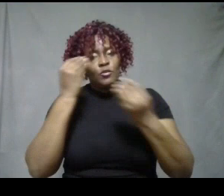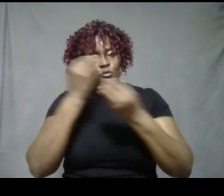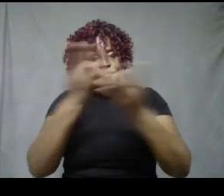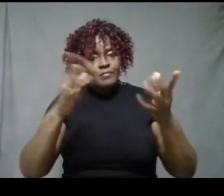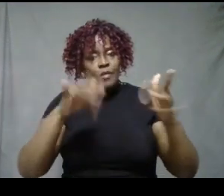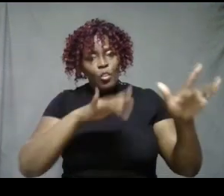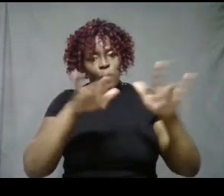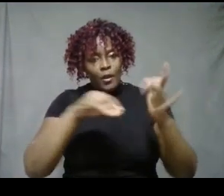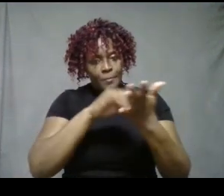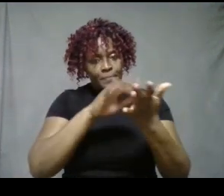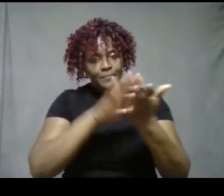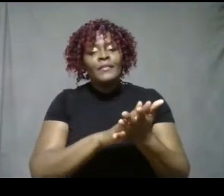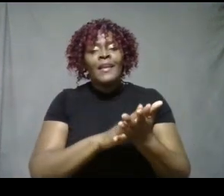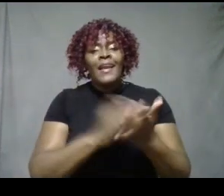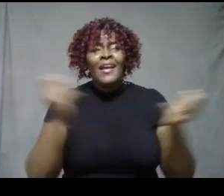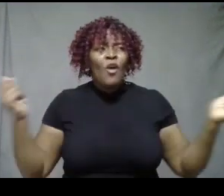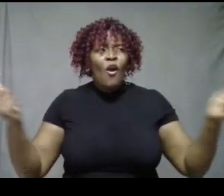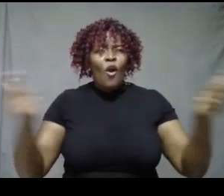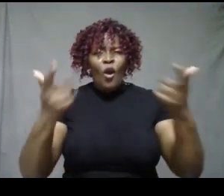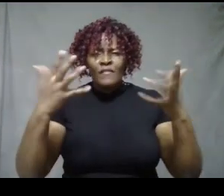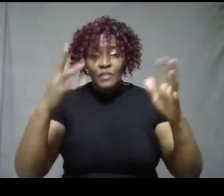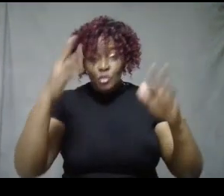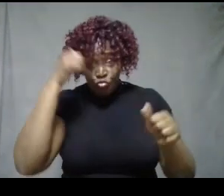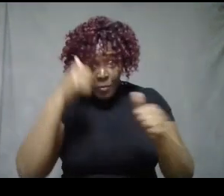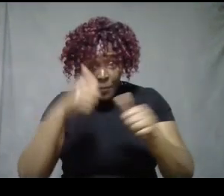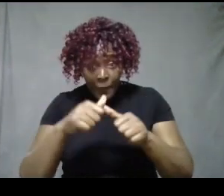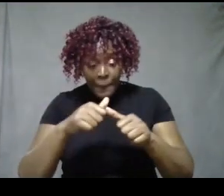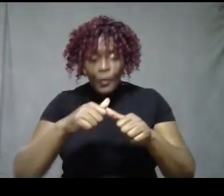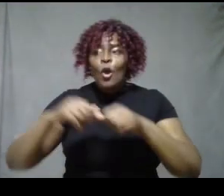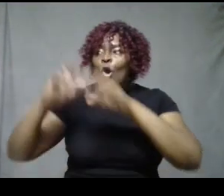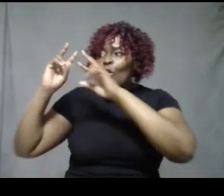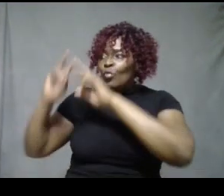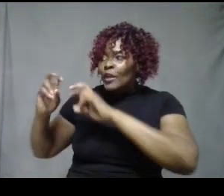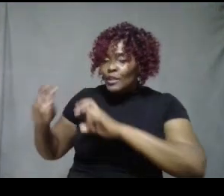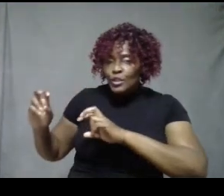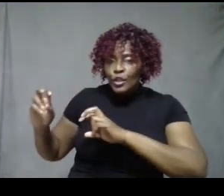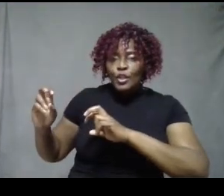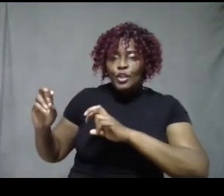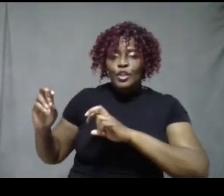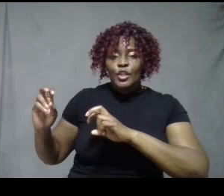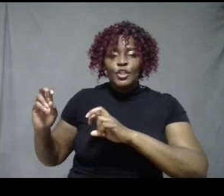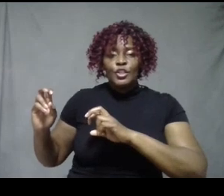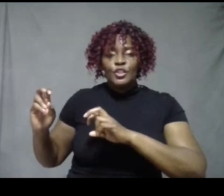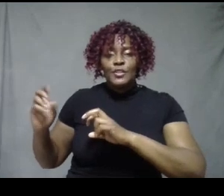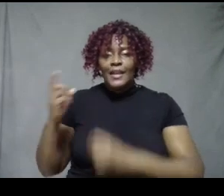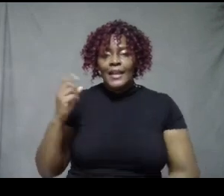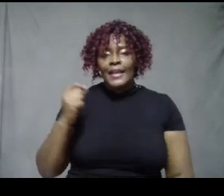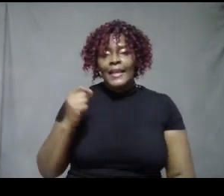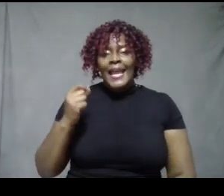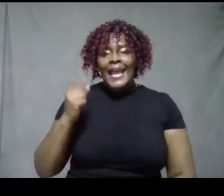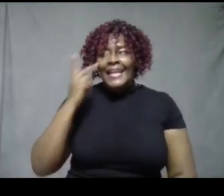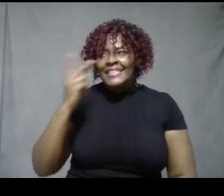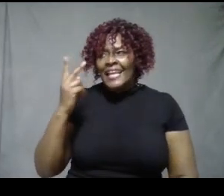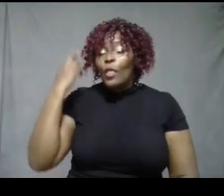remembers and do their research and look at those officials on who for the reason of why we got